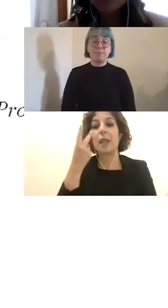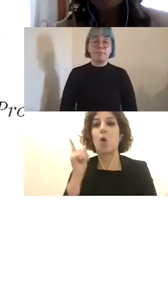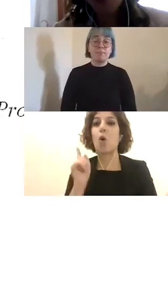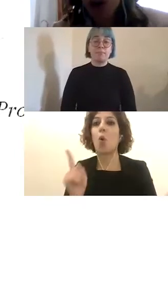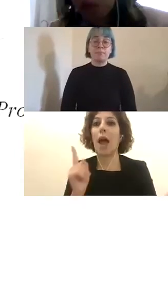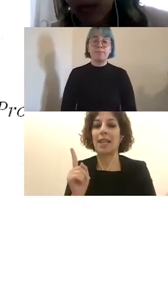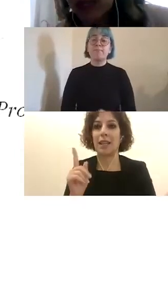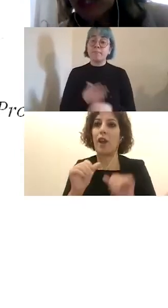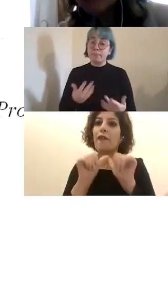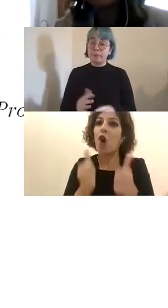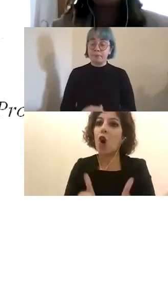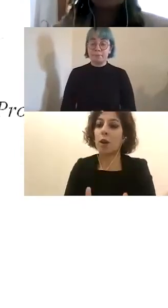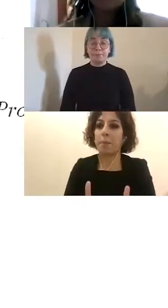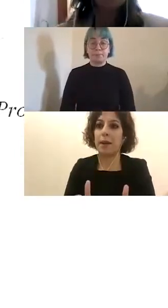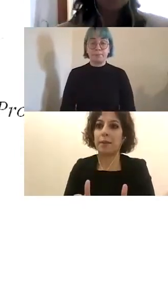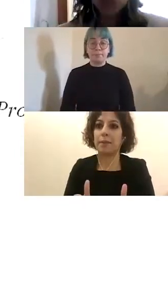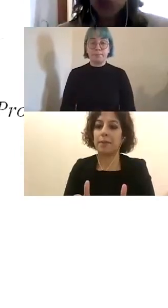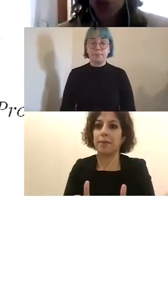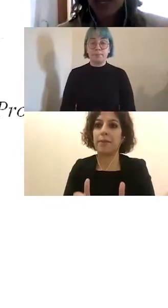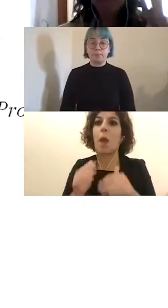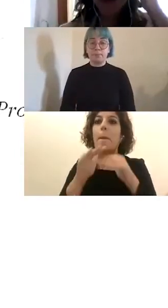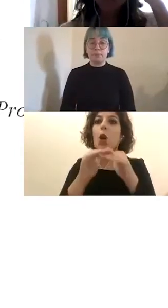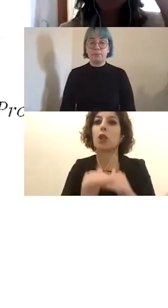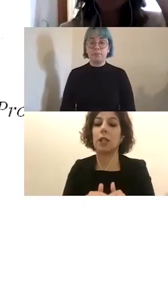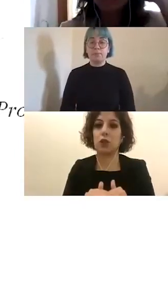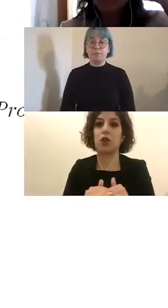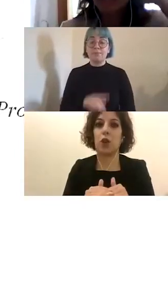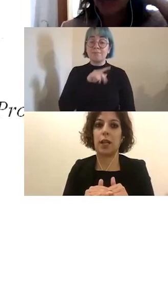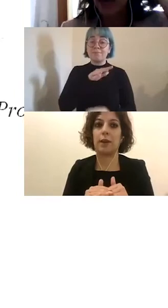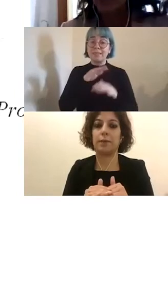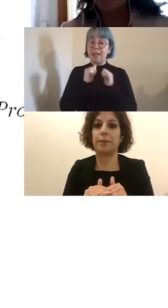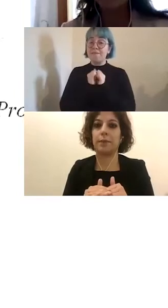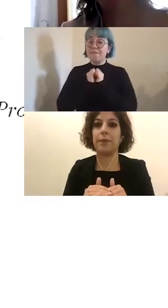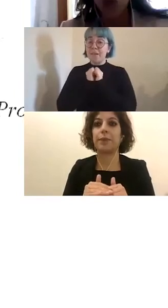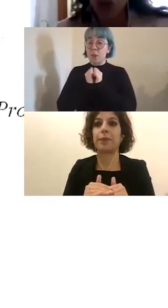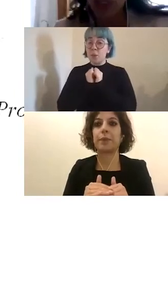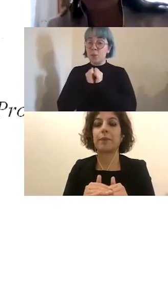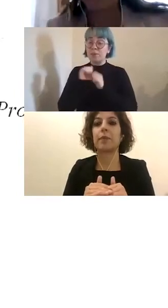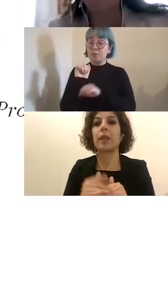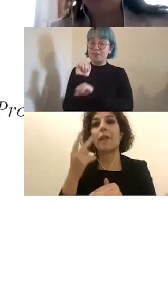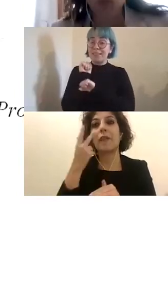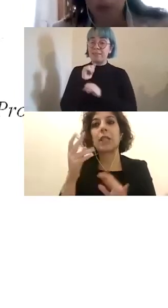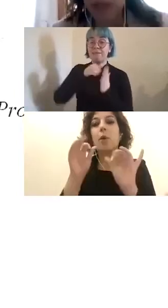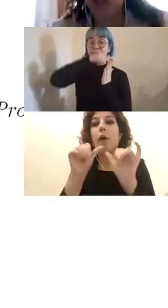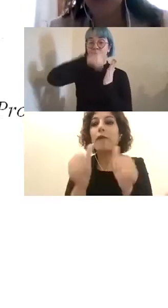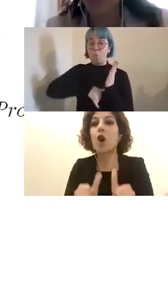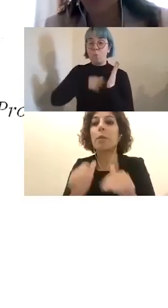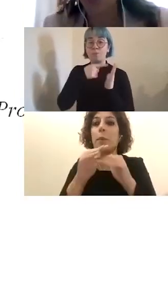Now, let's see what are the various protection forms